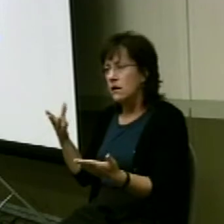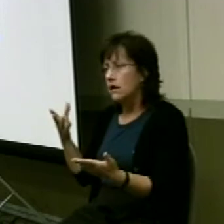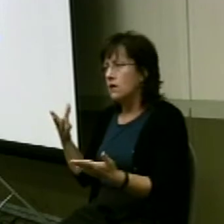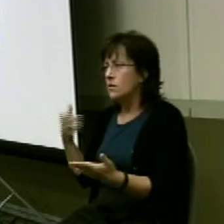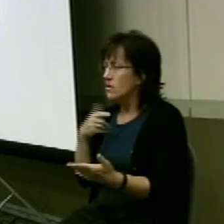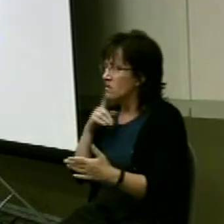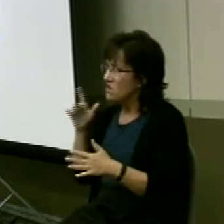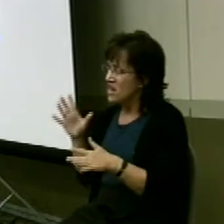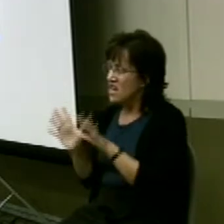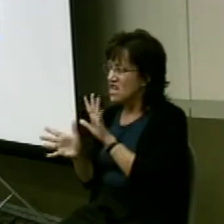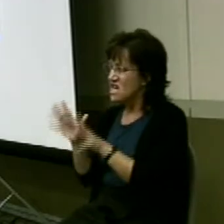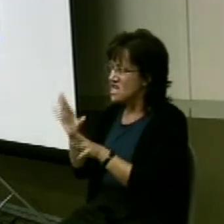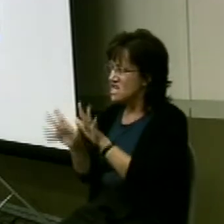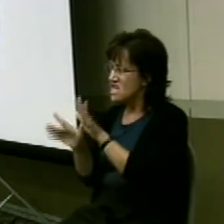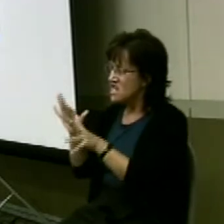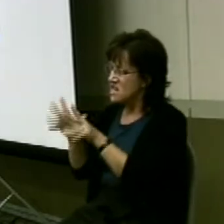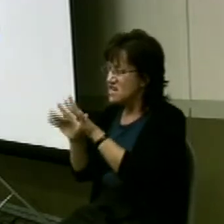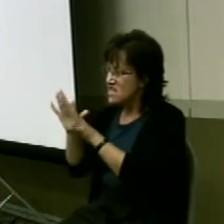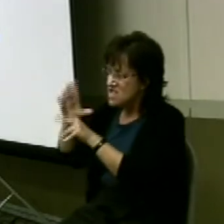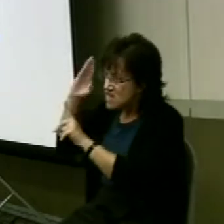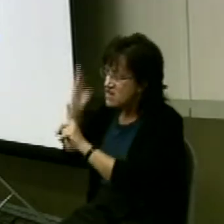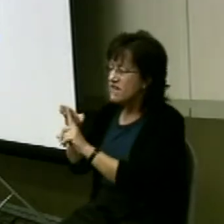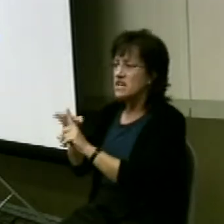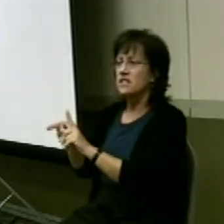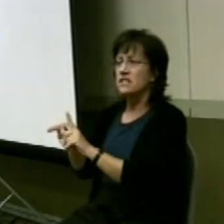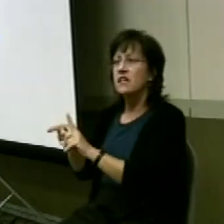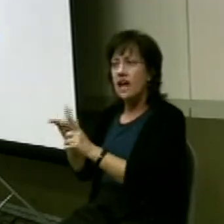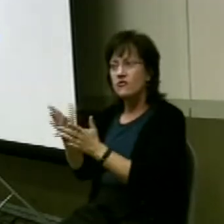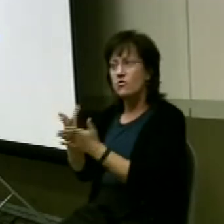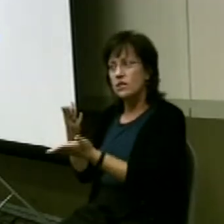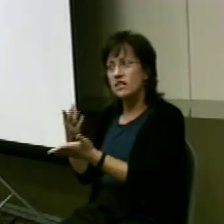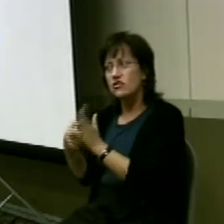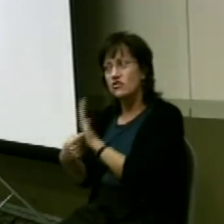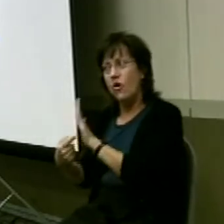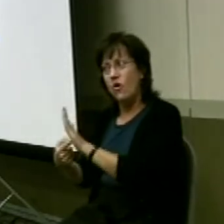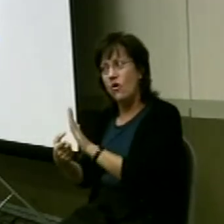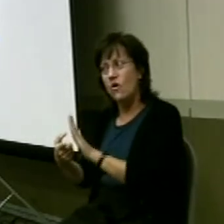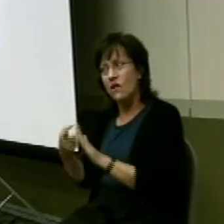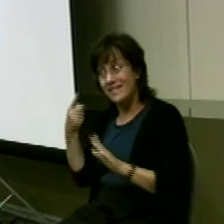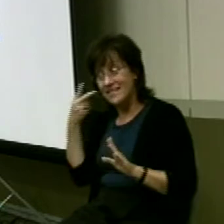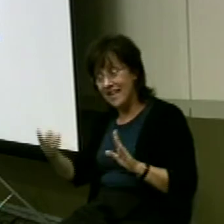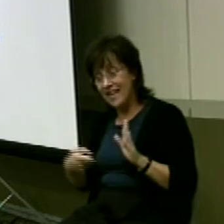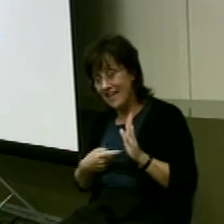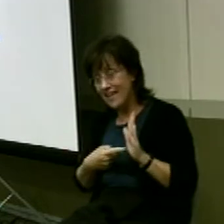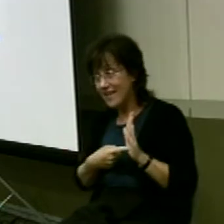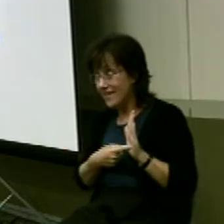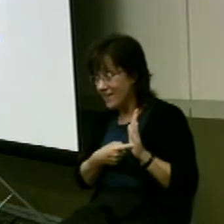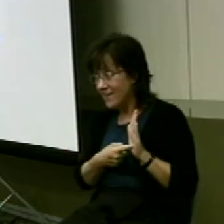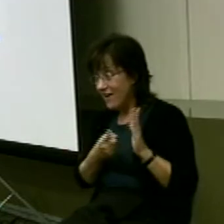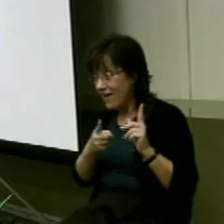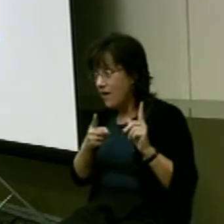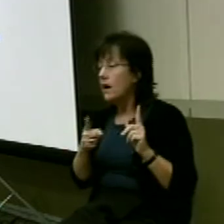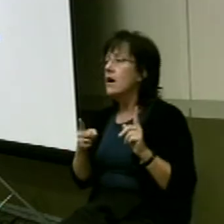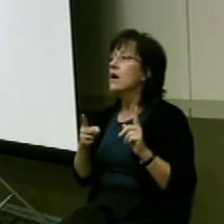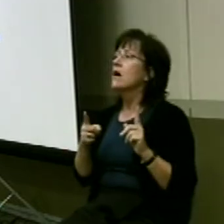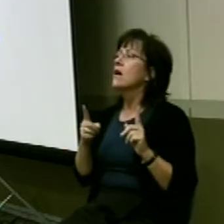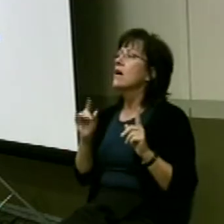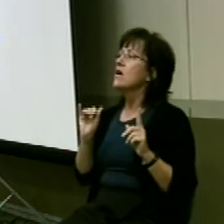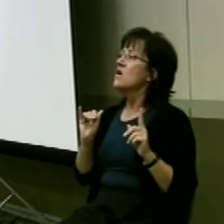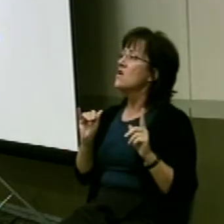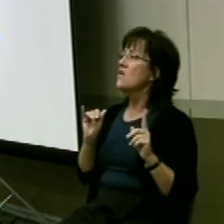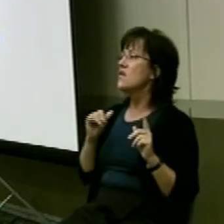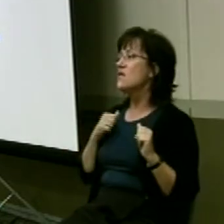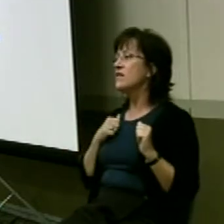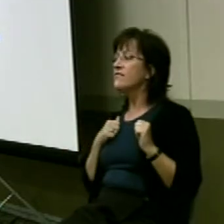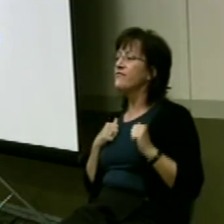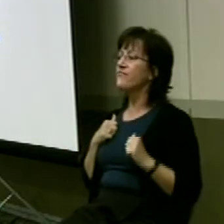And, we had a lot of convincing to do. But after we showed them over the weeks how this was